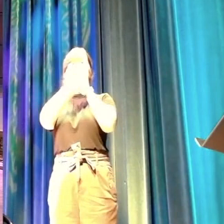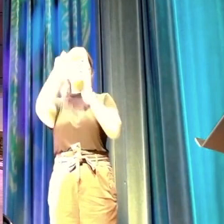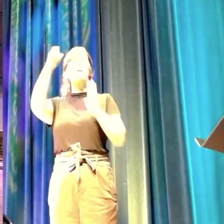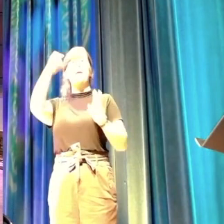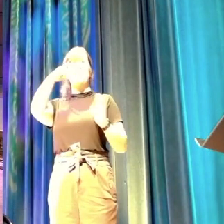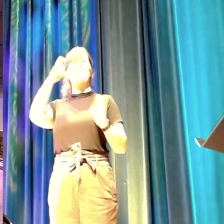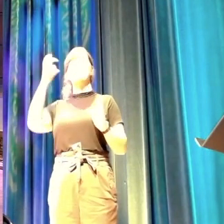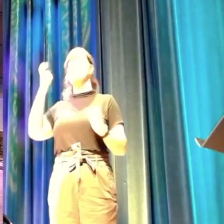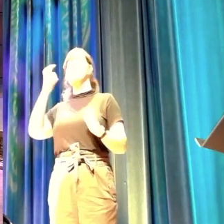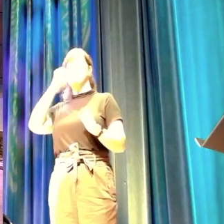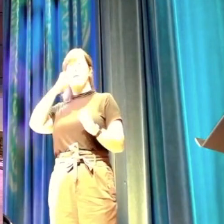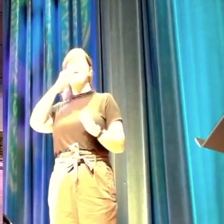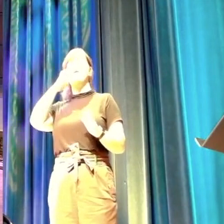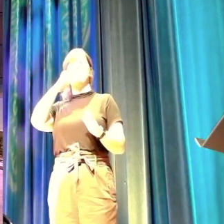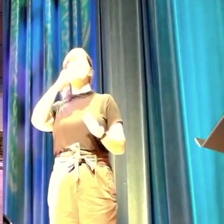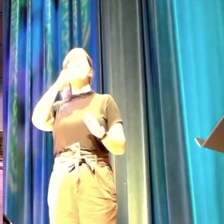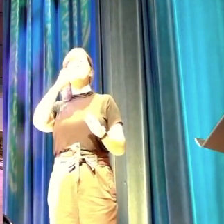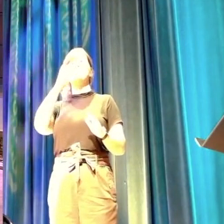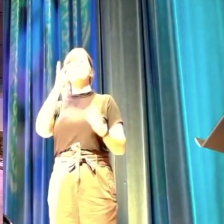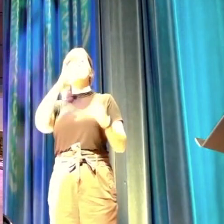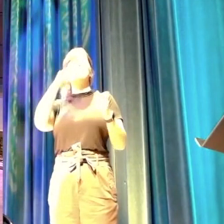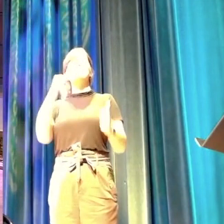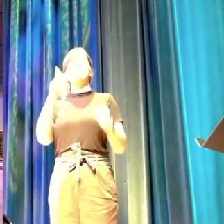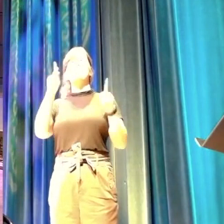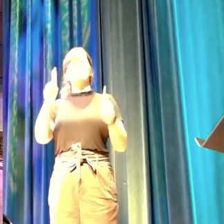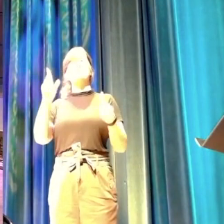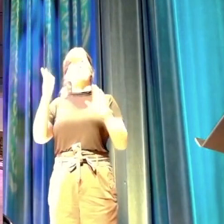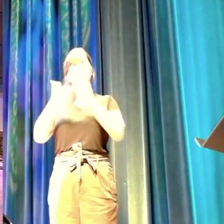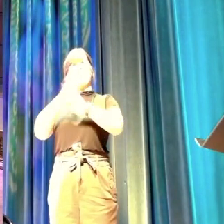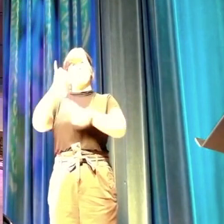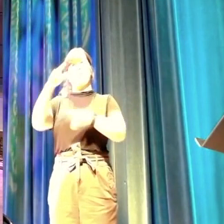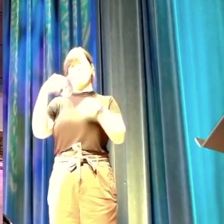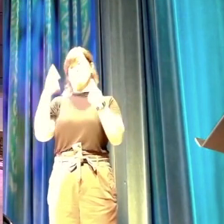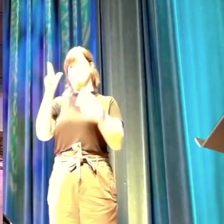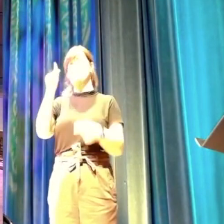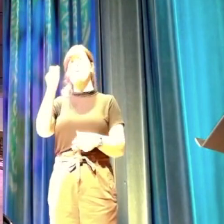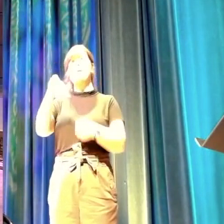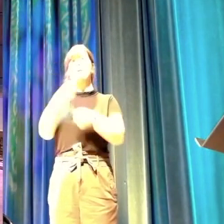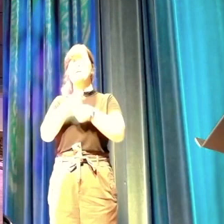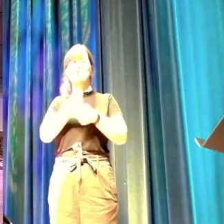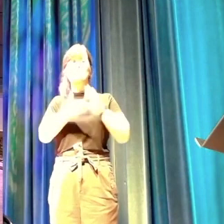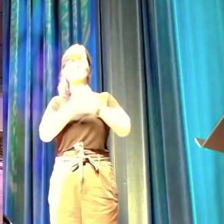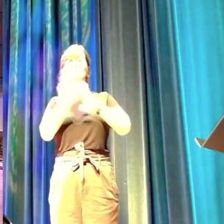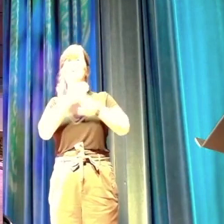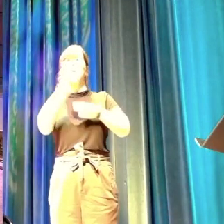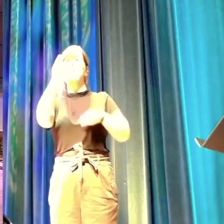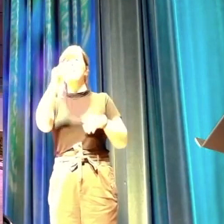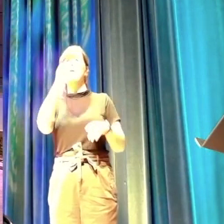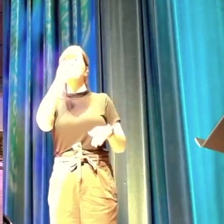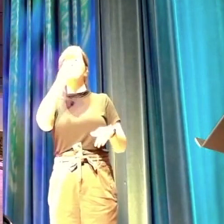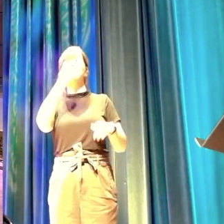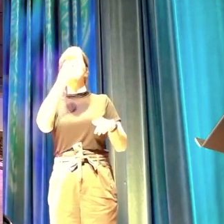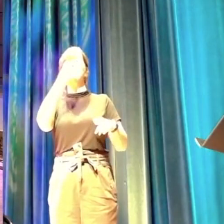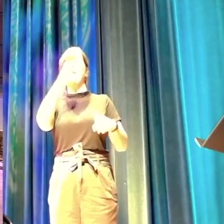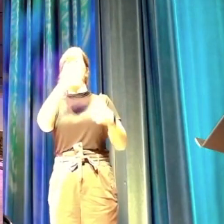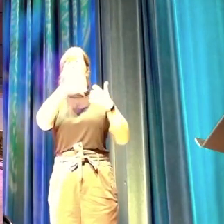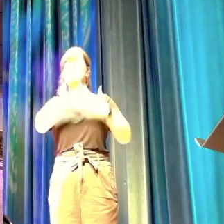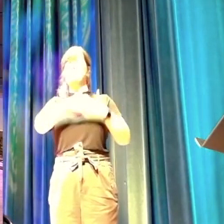ran by a blind and visual impaired individual who has been doing it for about 20 years. So there are some